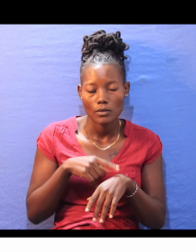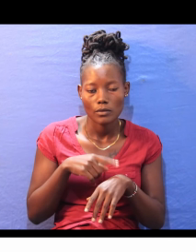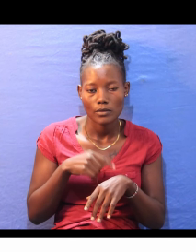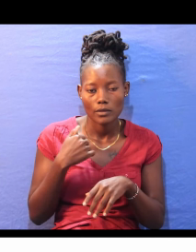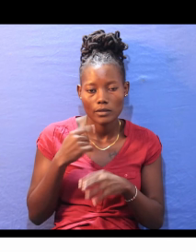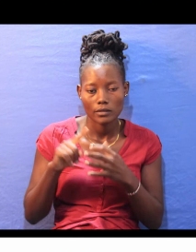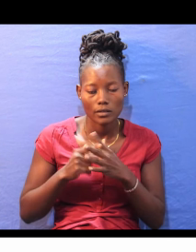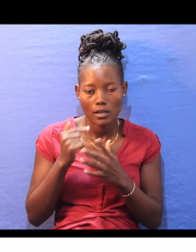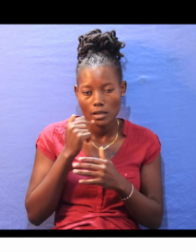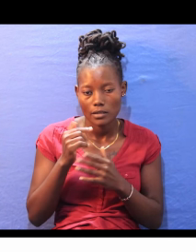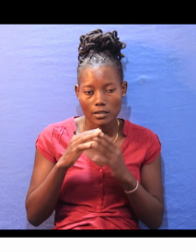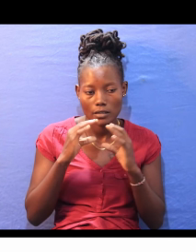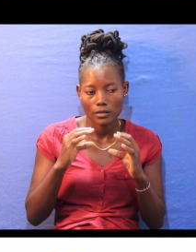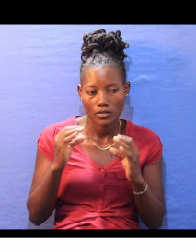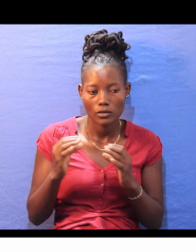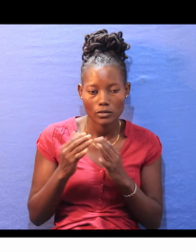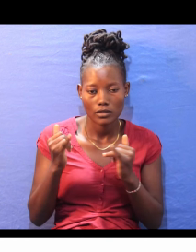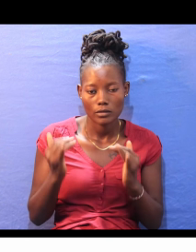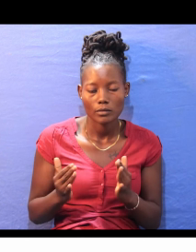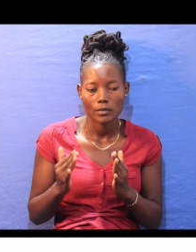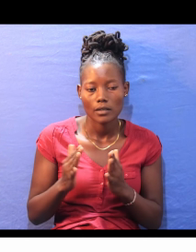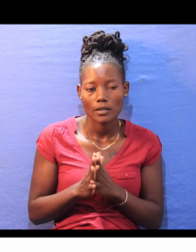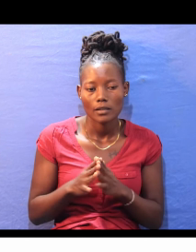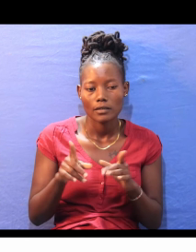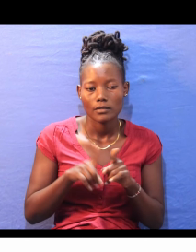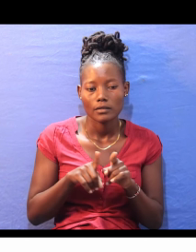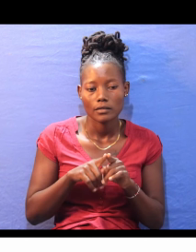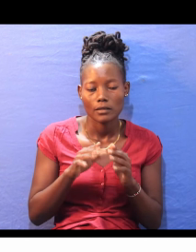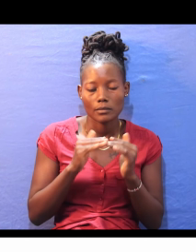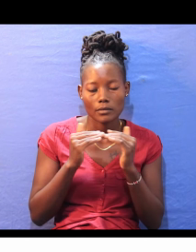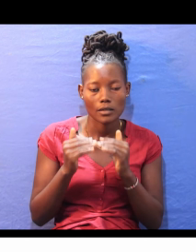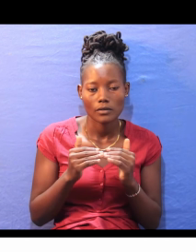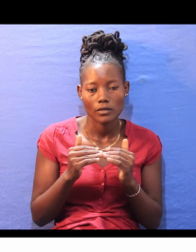start to push their athletes a little too hard in this intermediate stage.